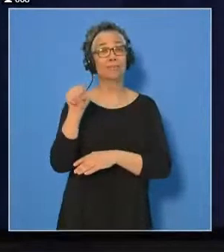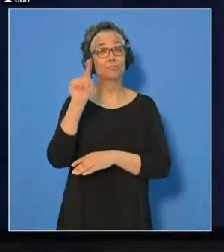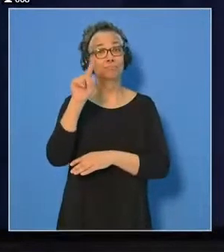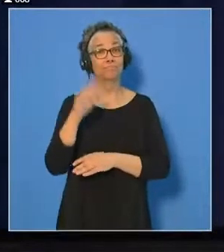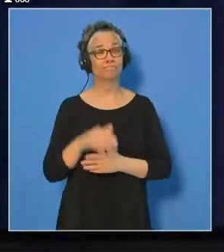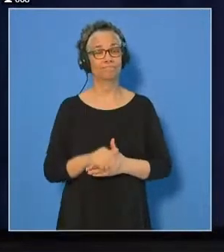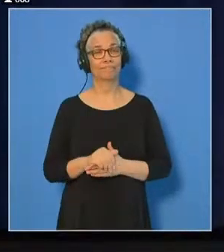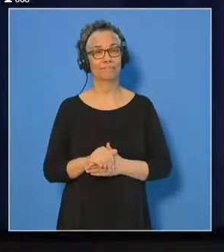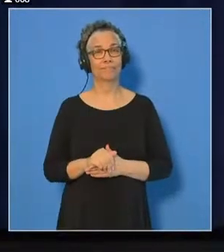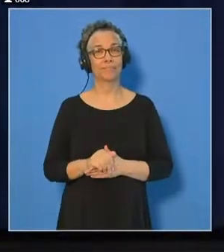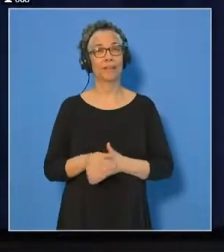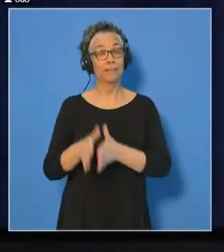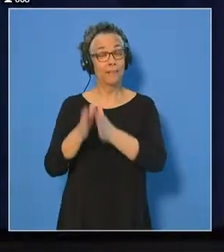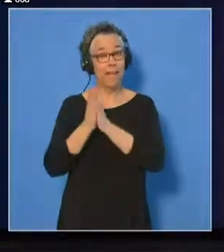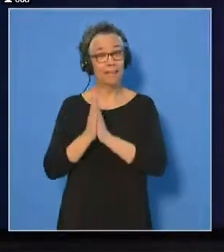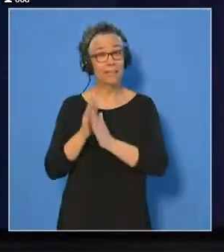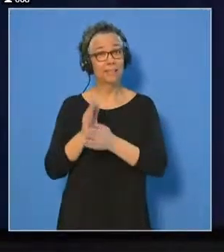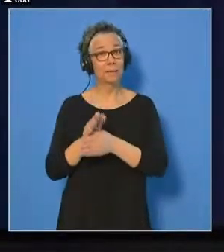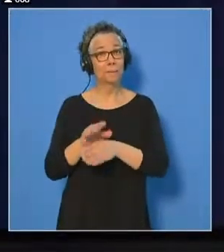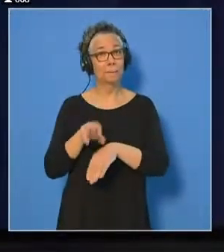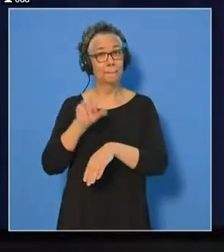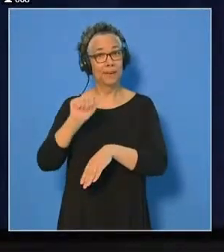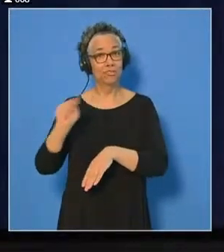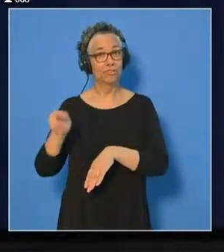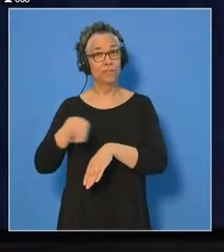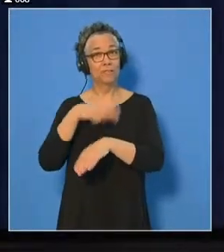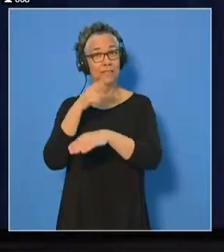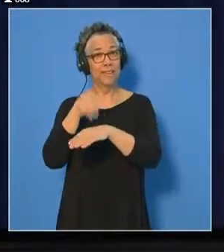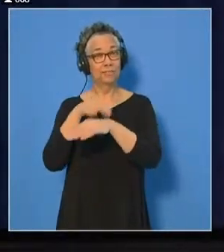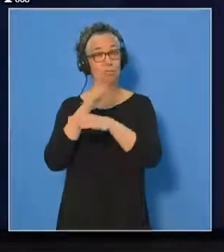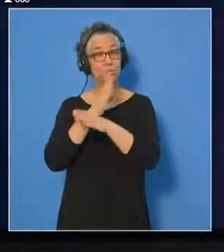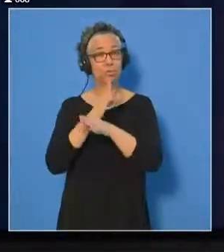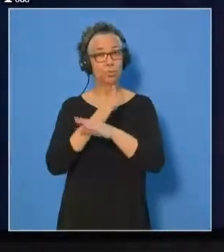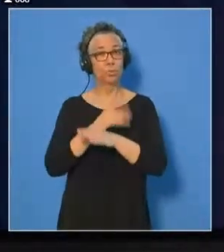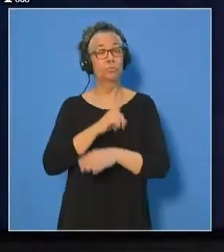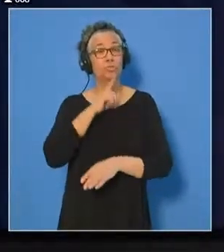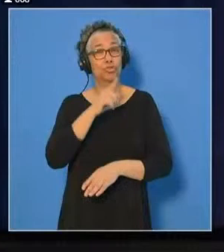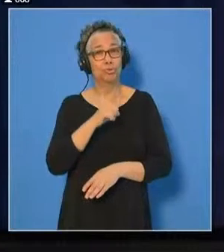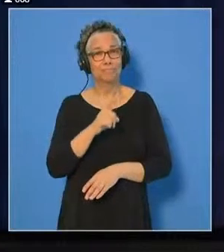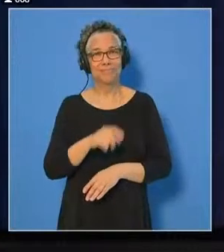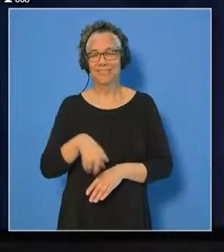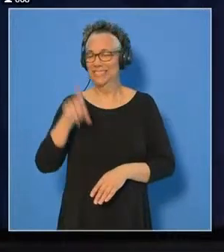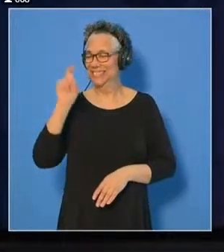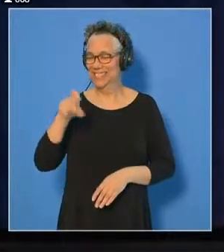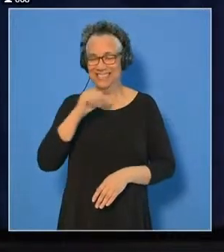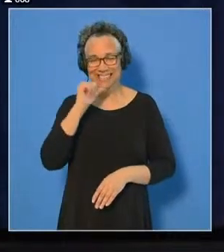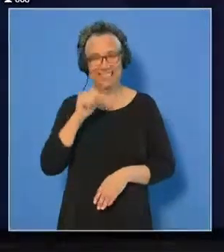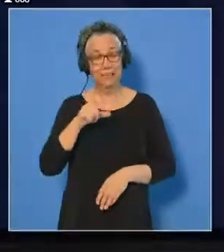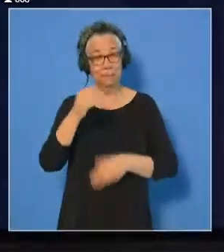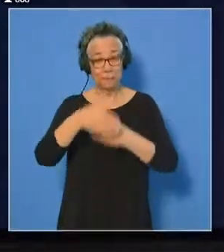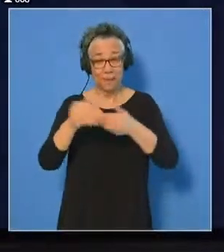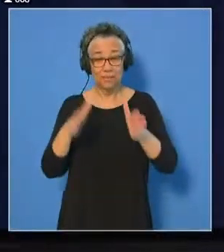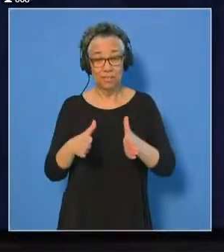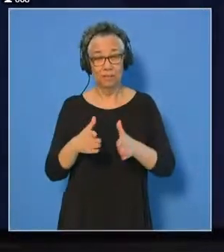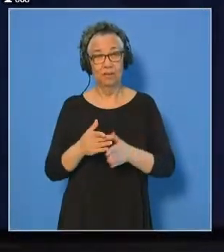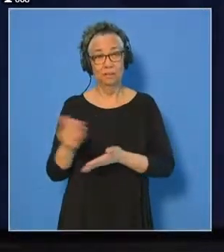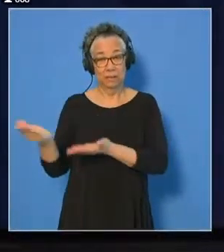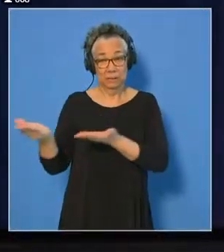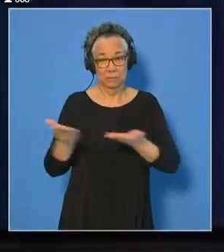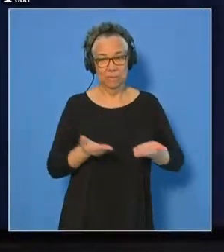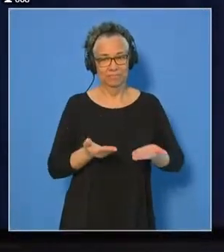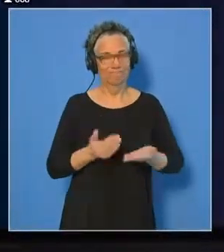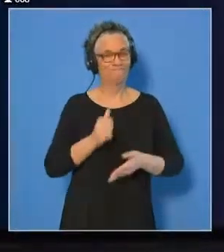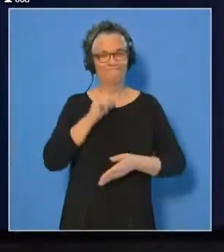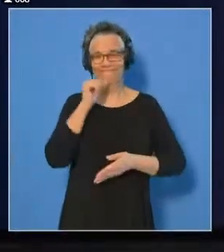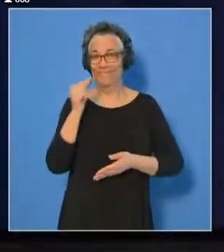Minister of National Security ensure that all new non-essential packages that are coming in through air courier services may not